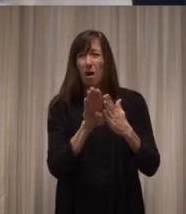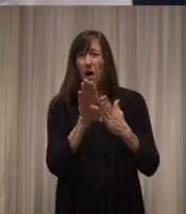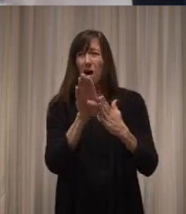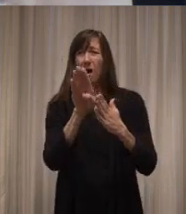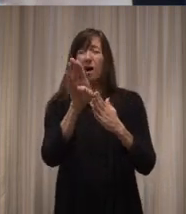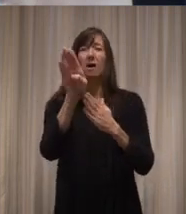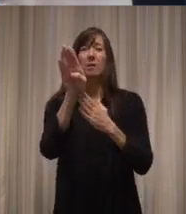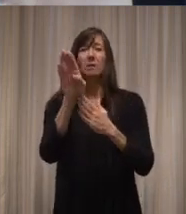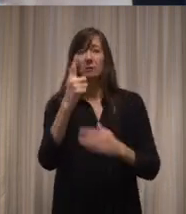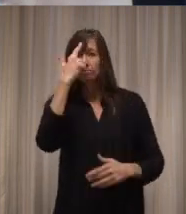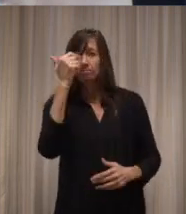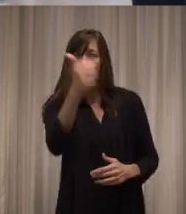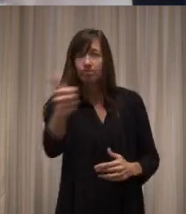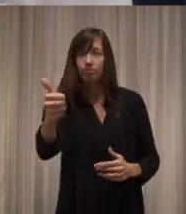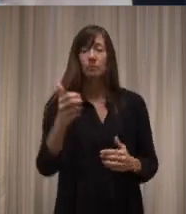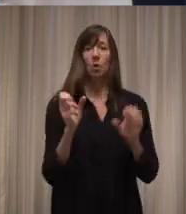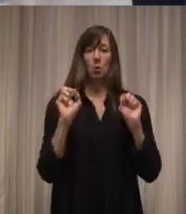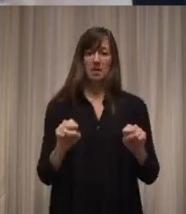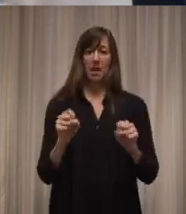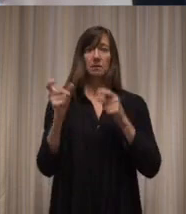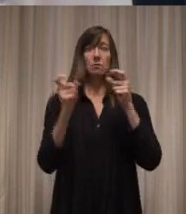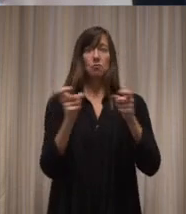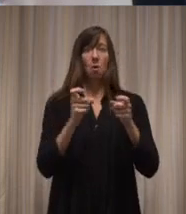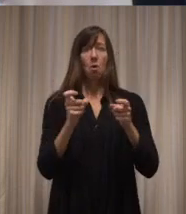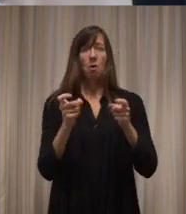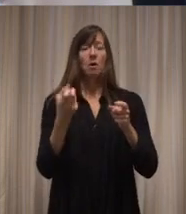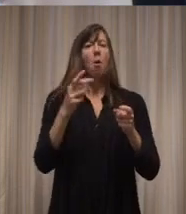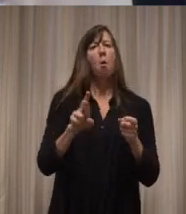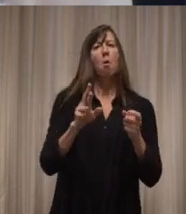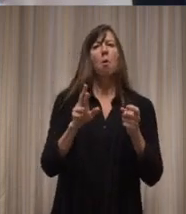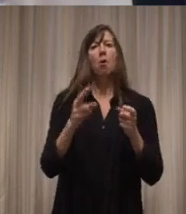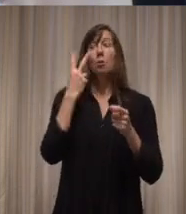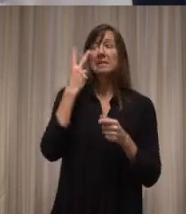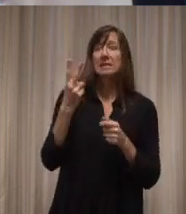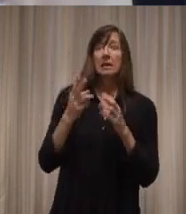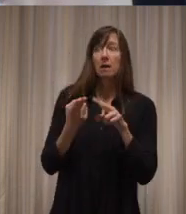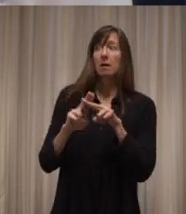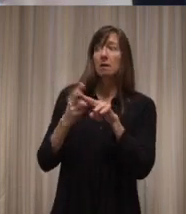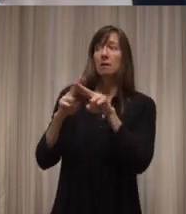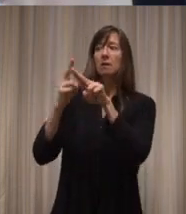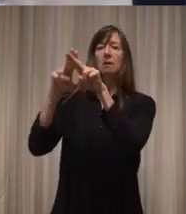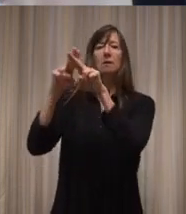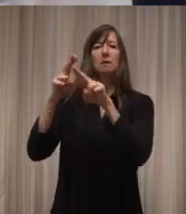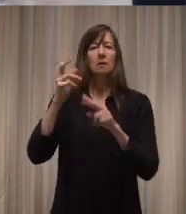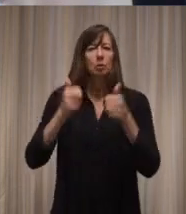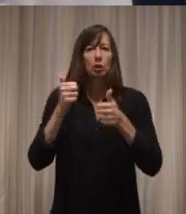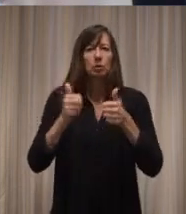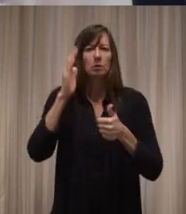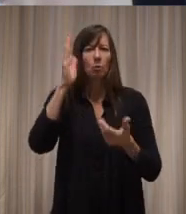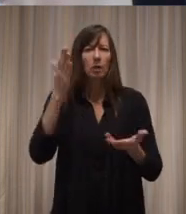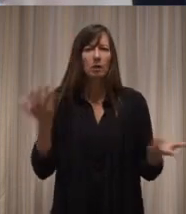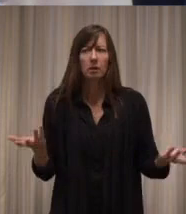going to do what's needed to get this under control, or are we going to see it continue to escalate? And the difference in what